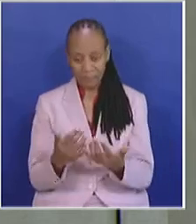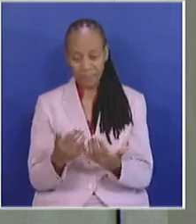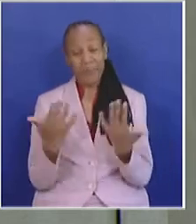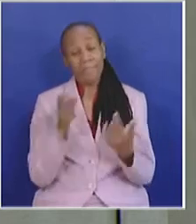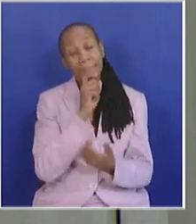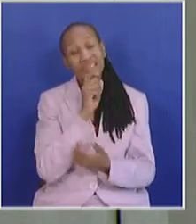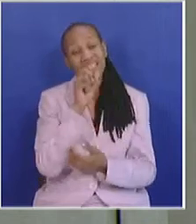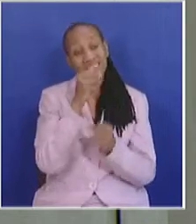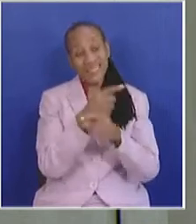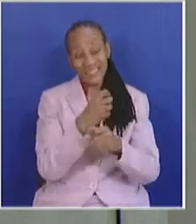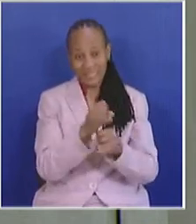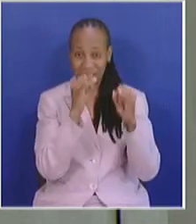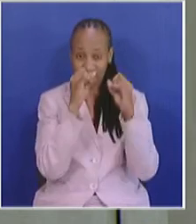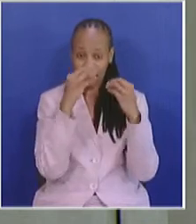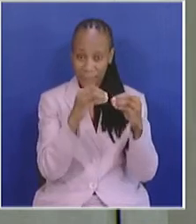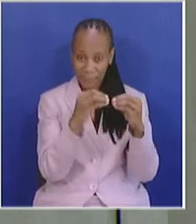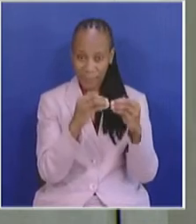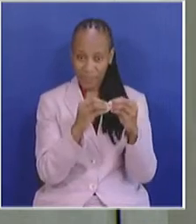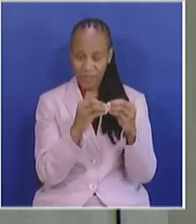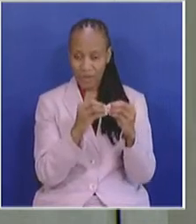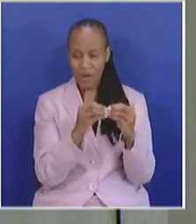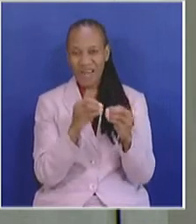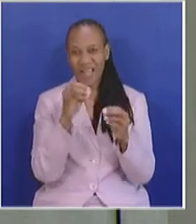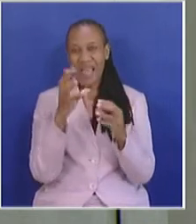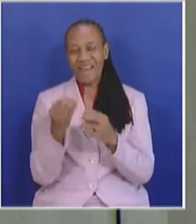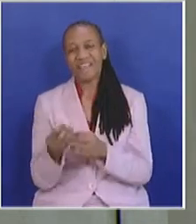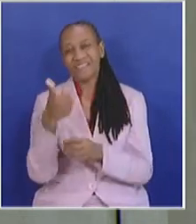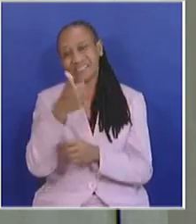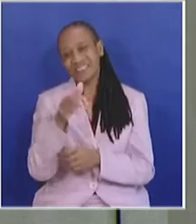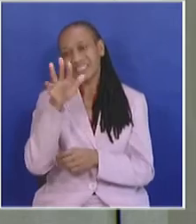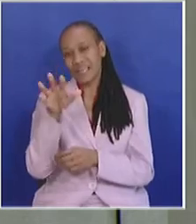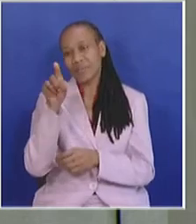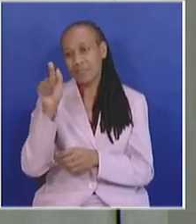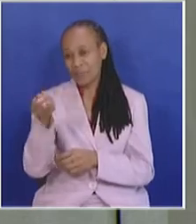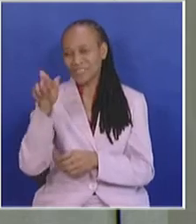taxi industry moves 69.7% of